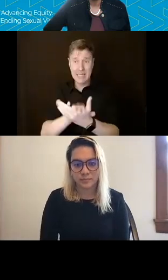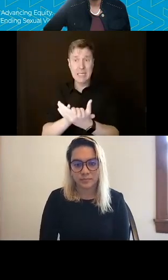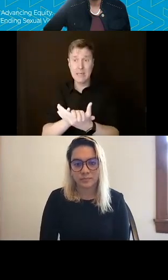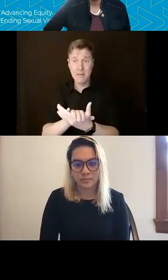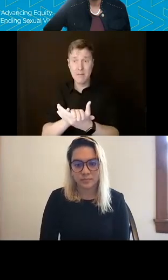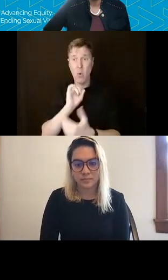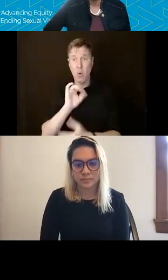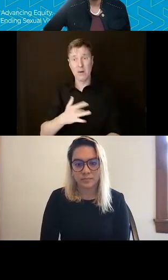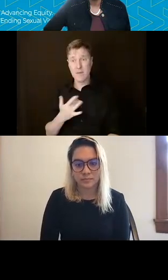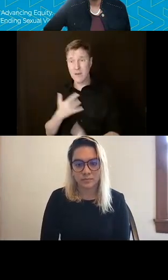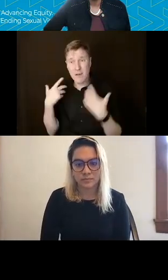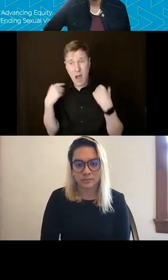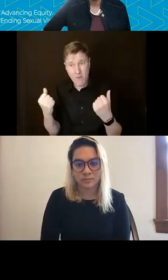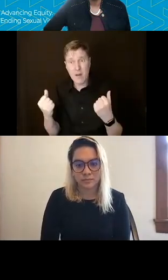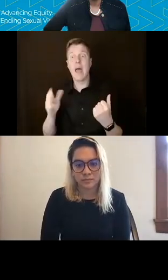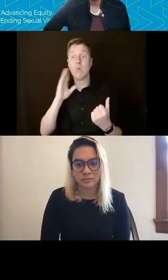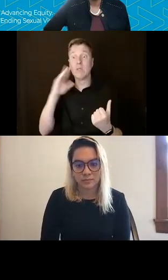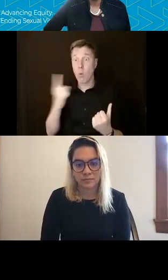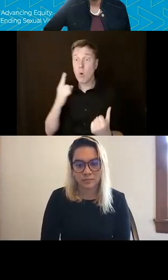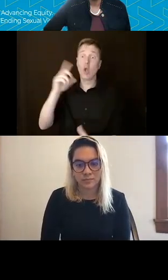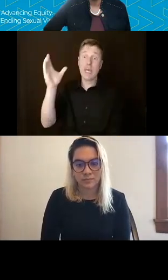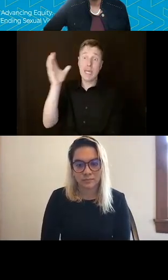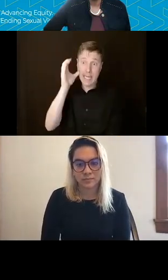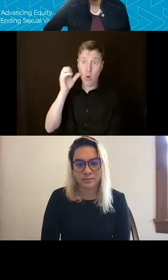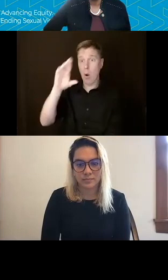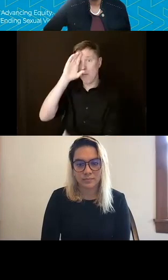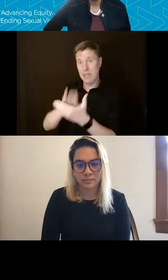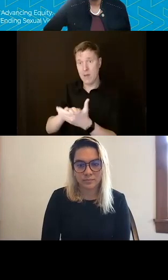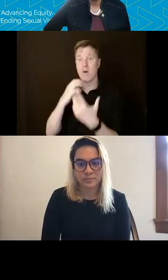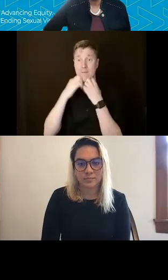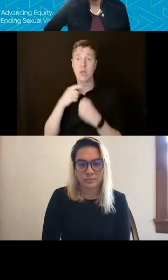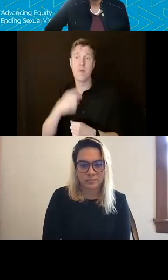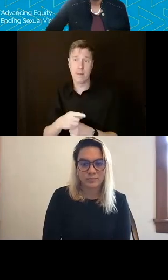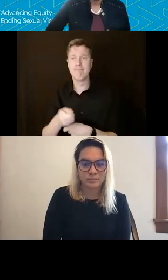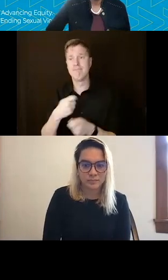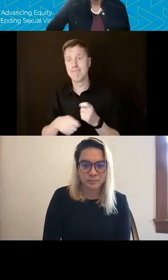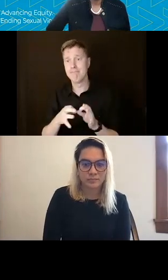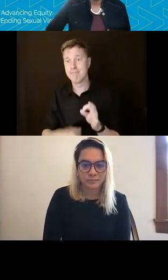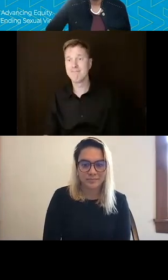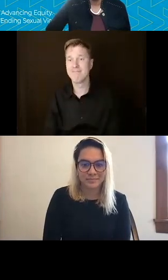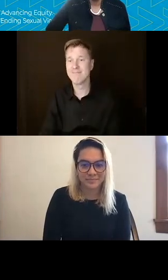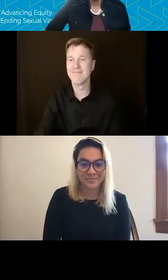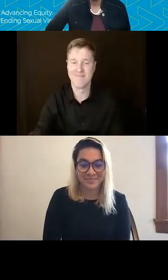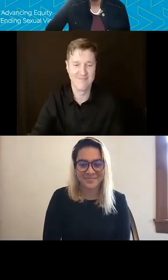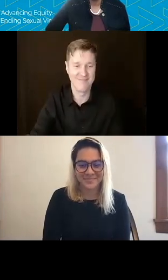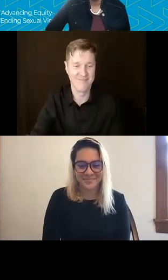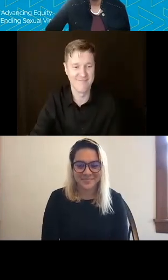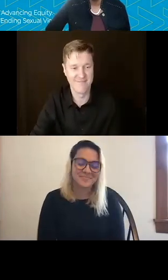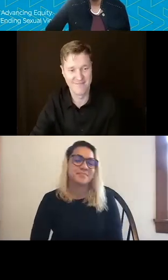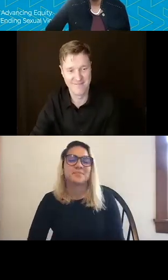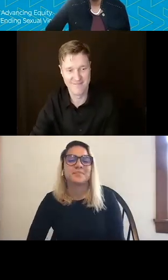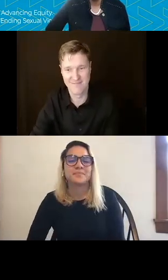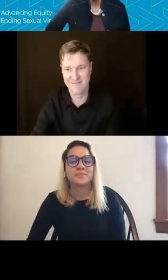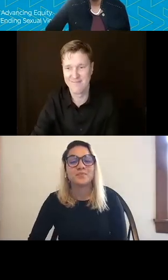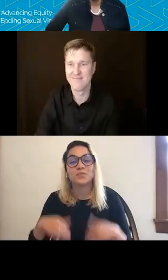feel confident that they'll be believed, that they'll be heard, that they'll be valued. So there is a formula and